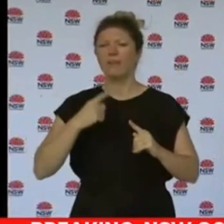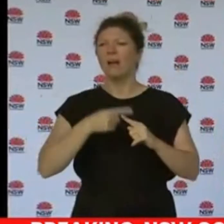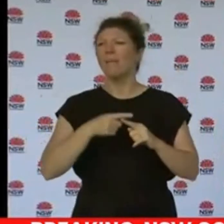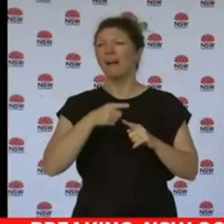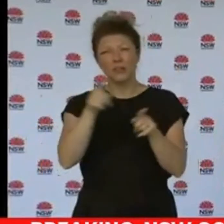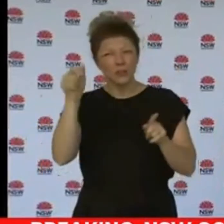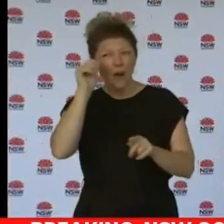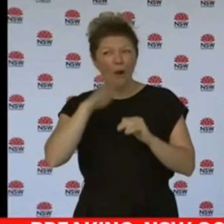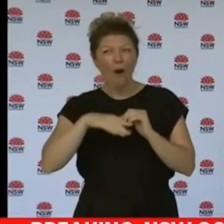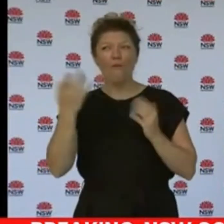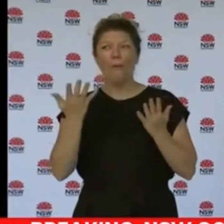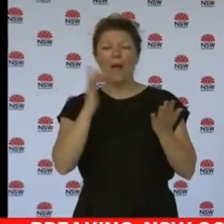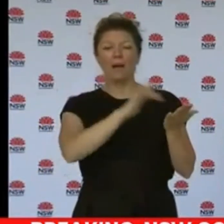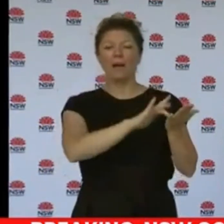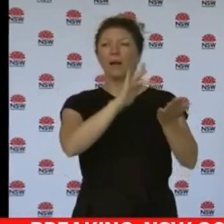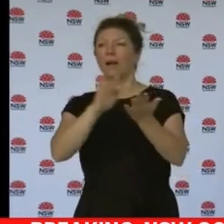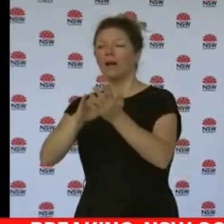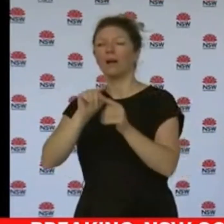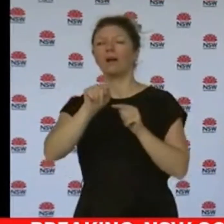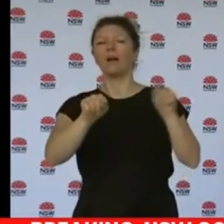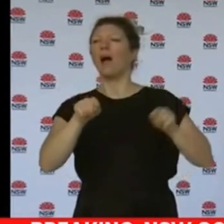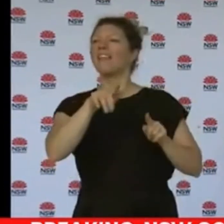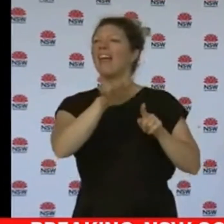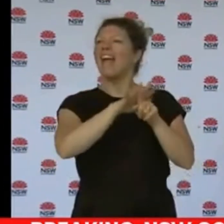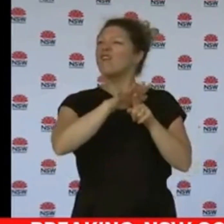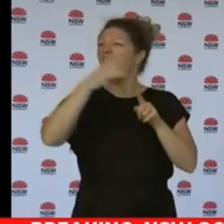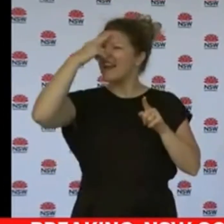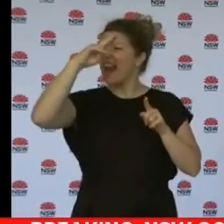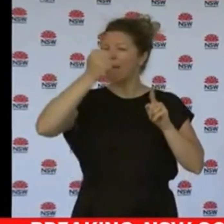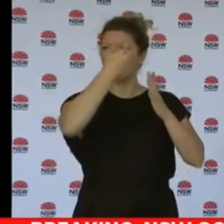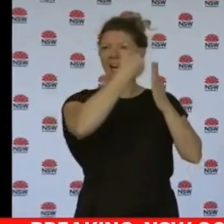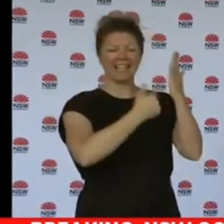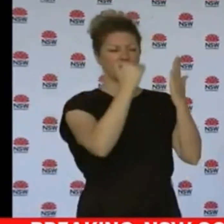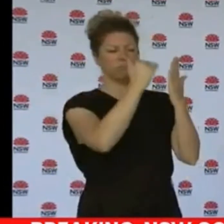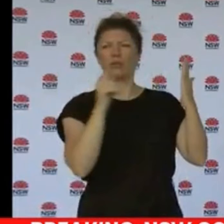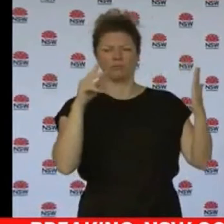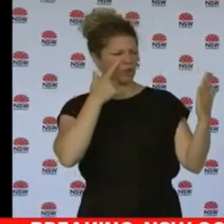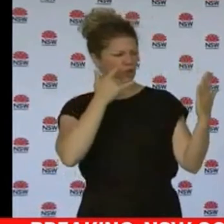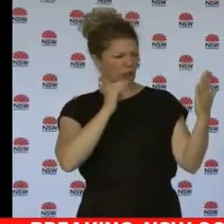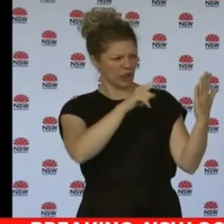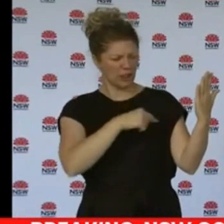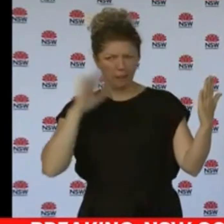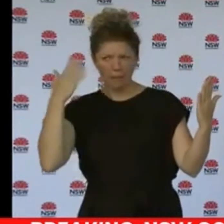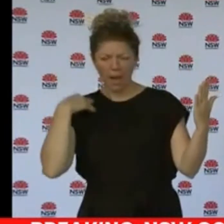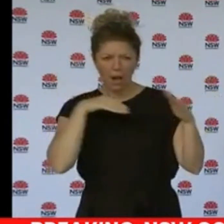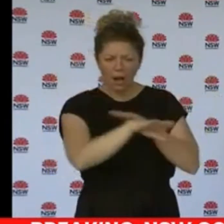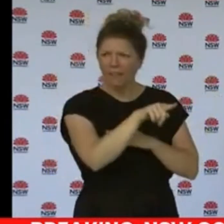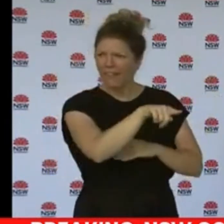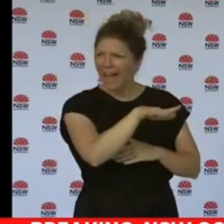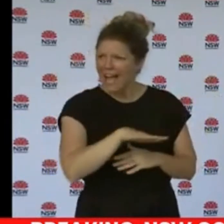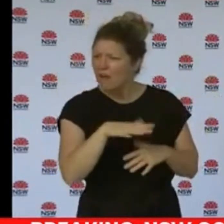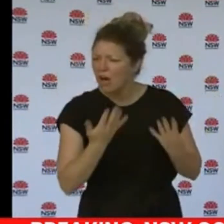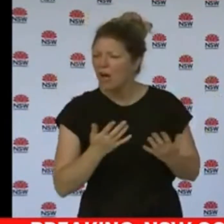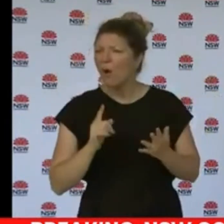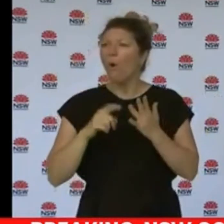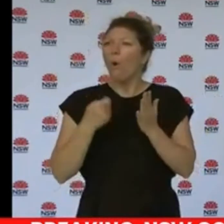all be conscious of. And all of us remain in a state of just being absolutely careful every time we leave the house, assuming that we or